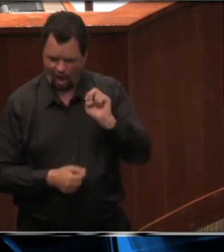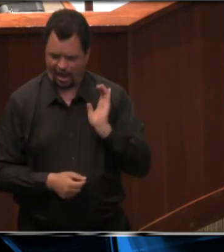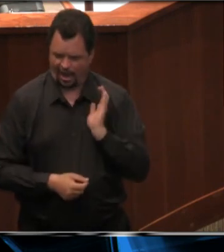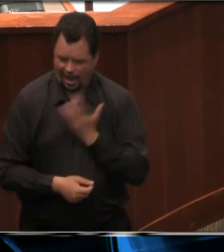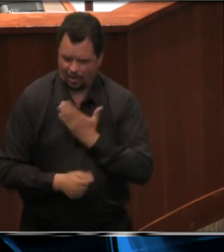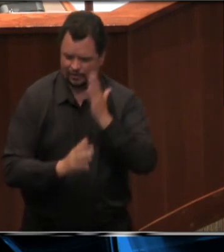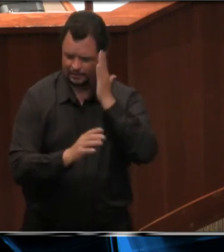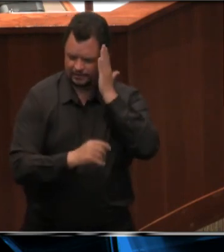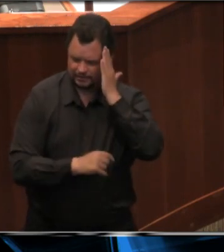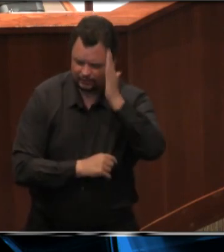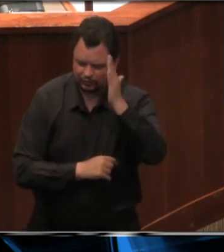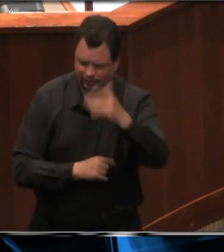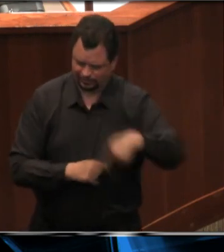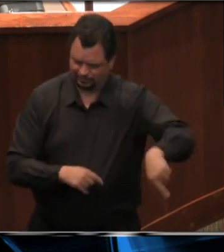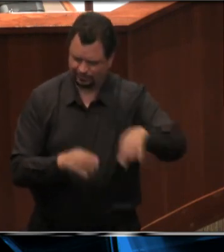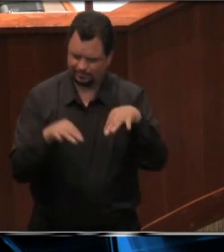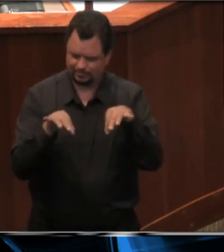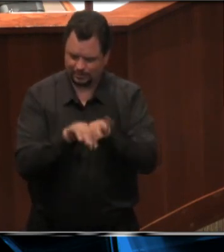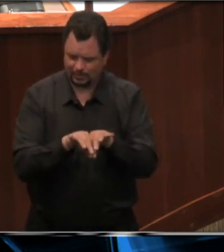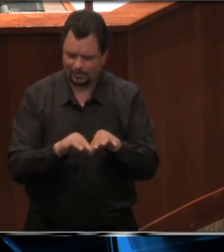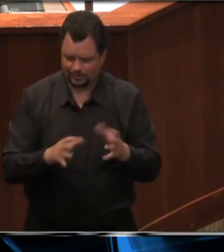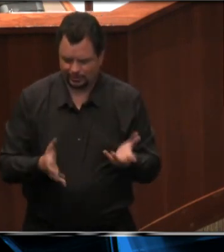you. Thank you.